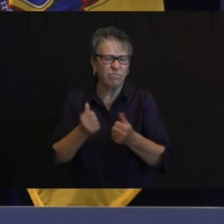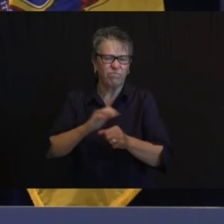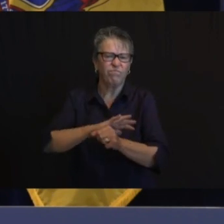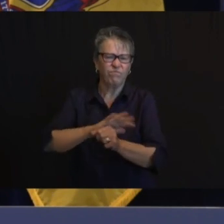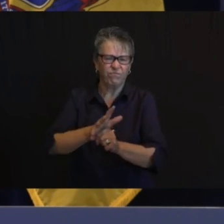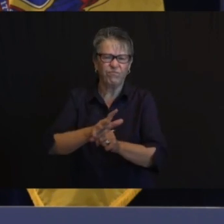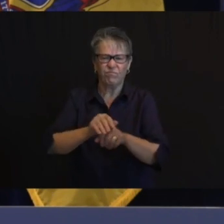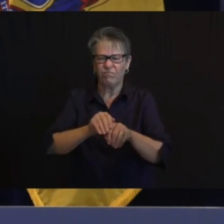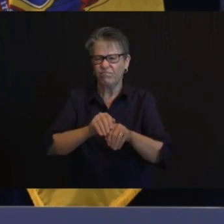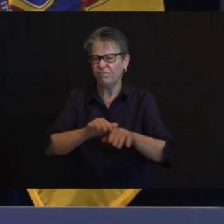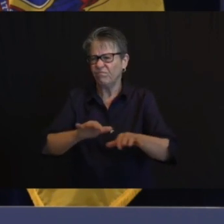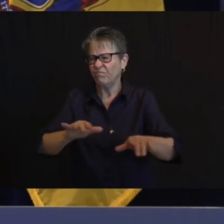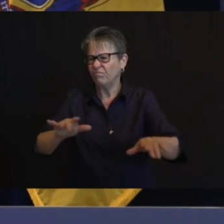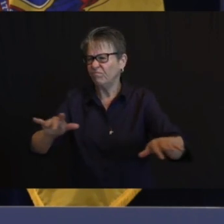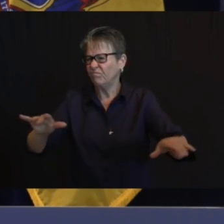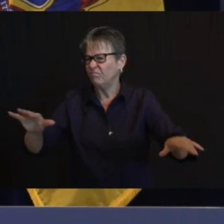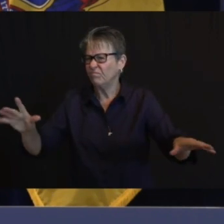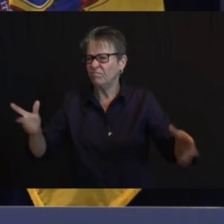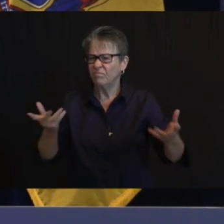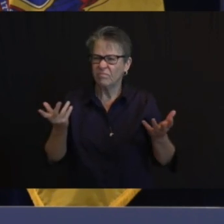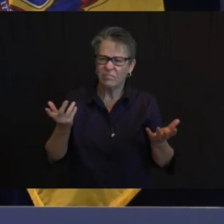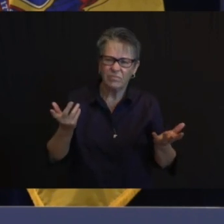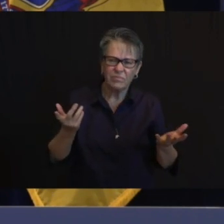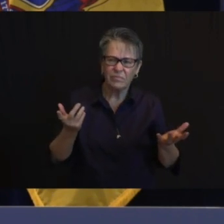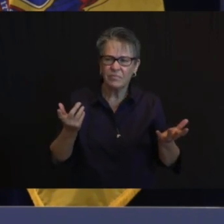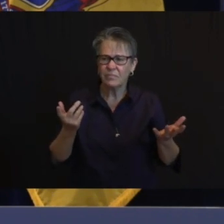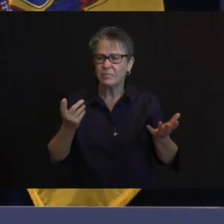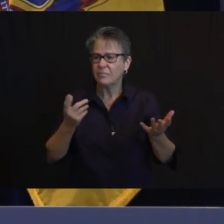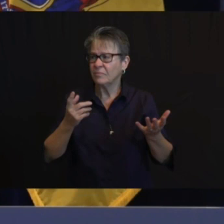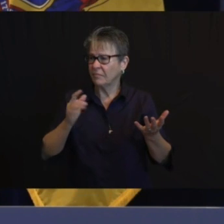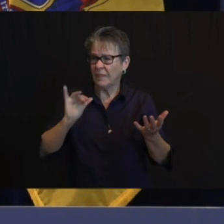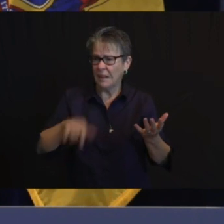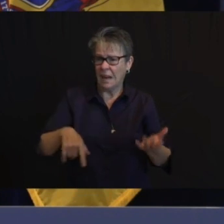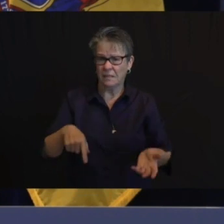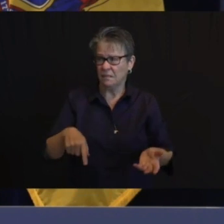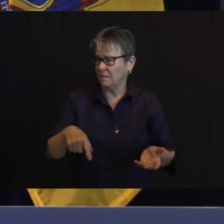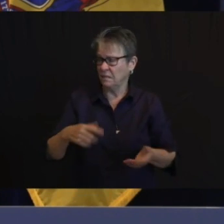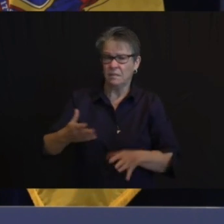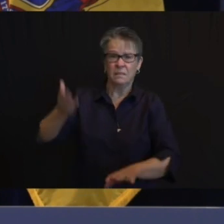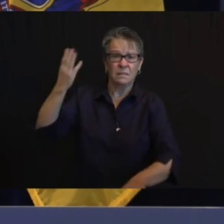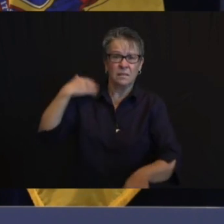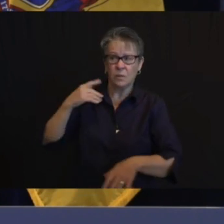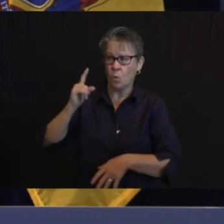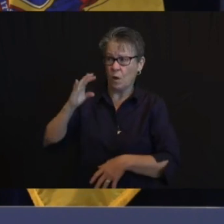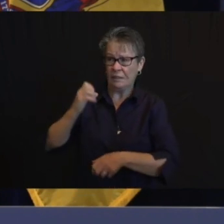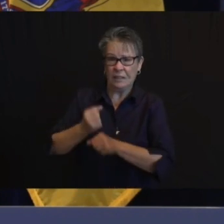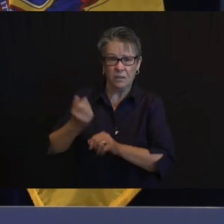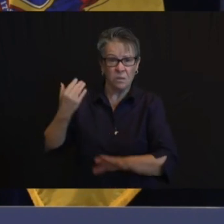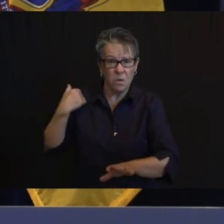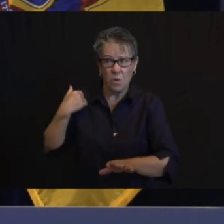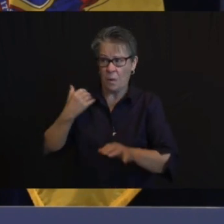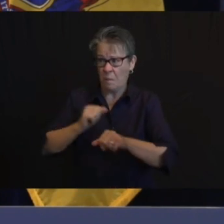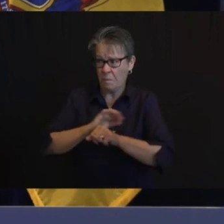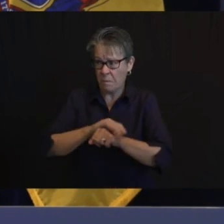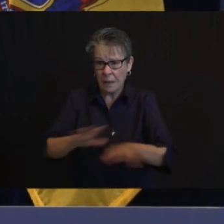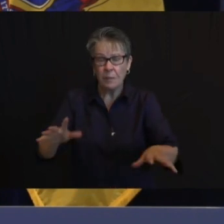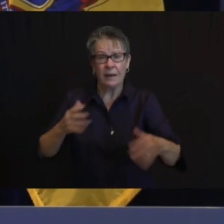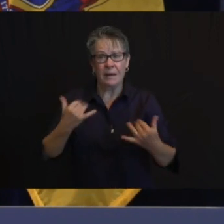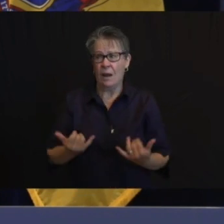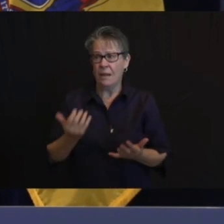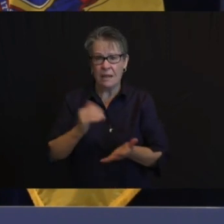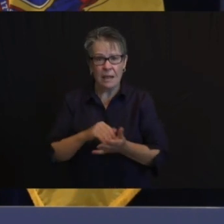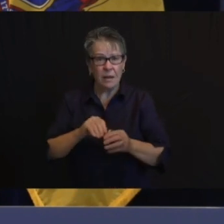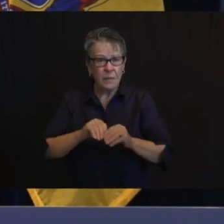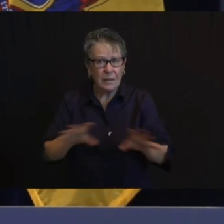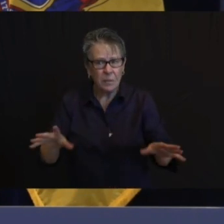economic hardship unlike anything we've faced, again, 1930s, 1860s. Those are the two comparisons. Those are not good periods to be comparing